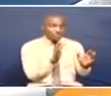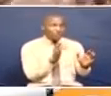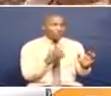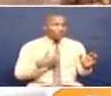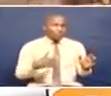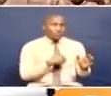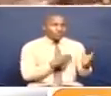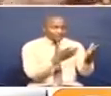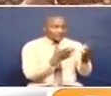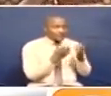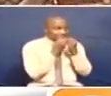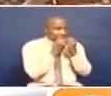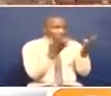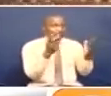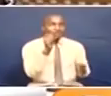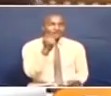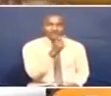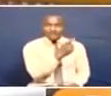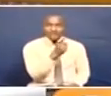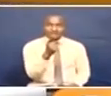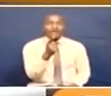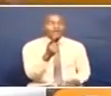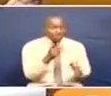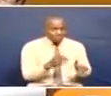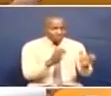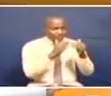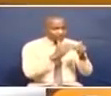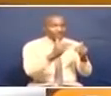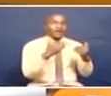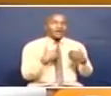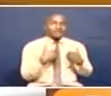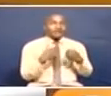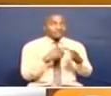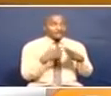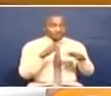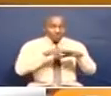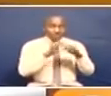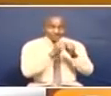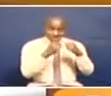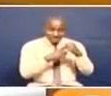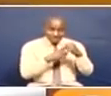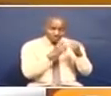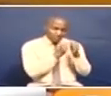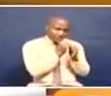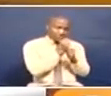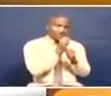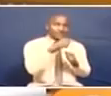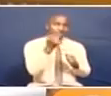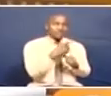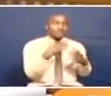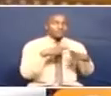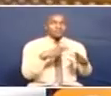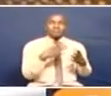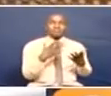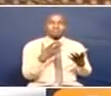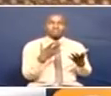we need to tell Kenyans that there is a way forward, so that people on 16th or 15th of October don't leave.